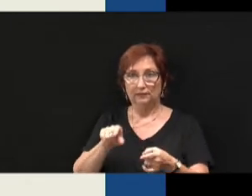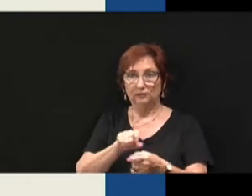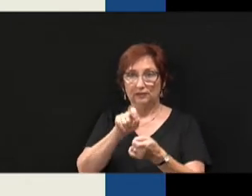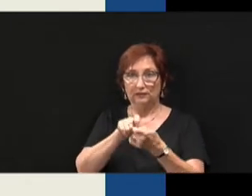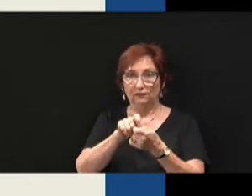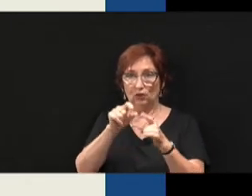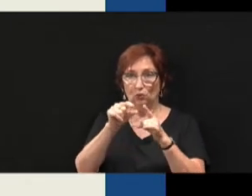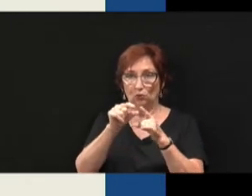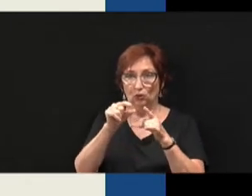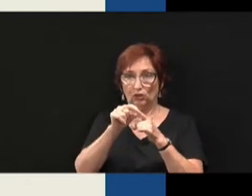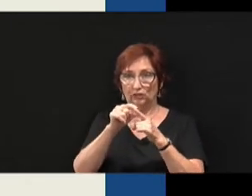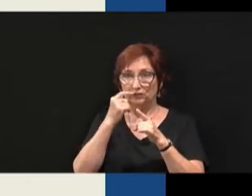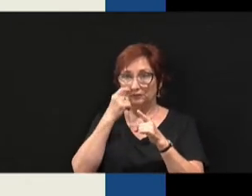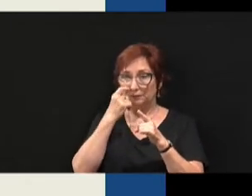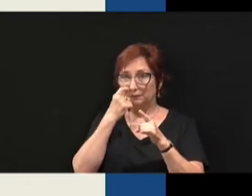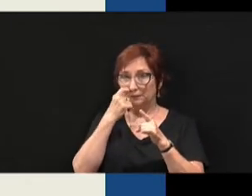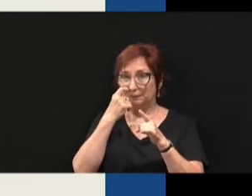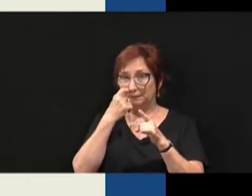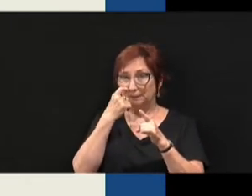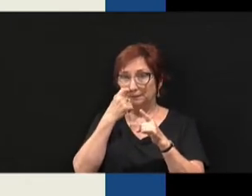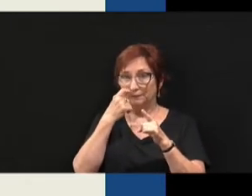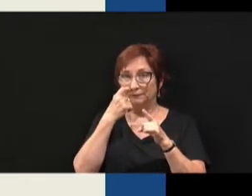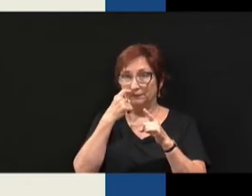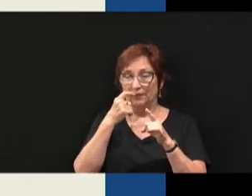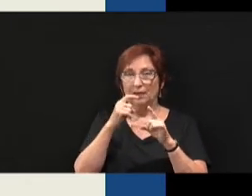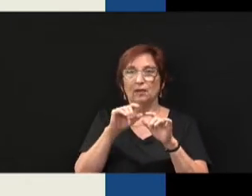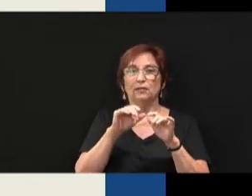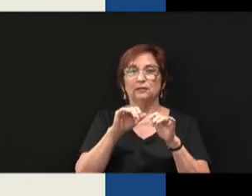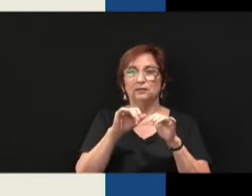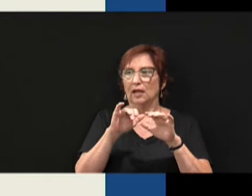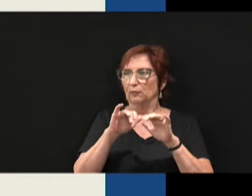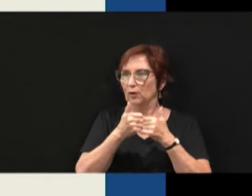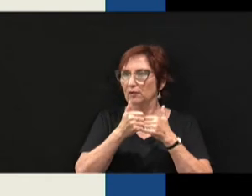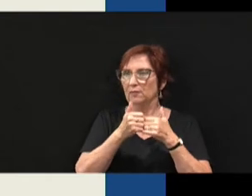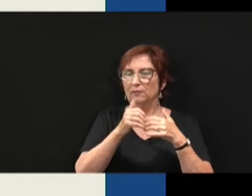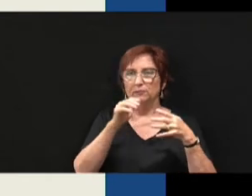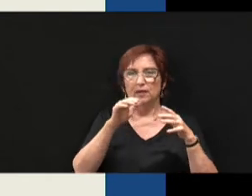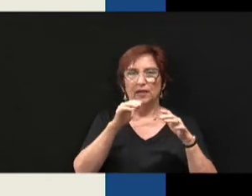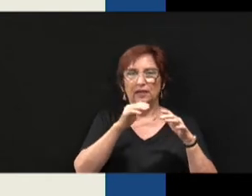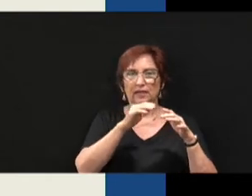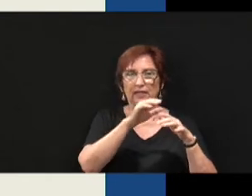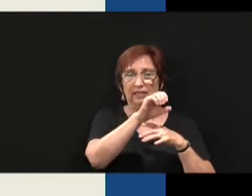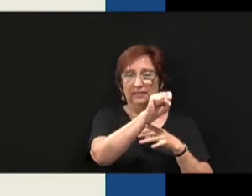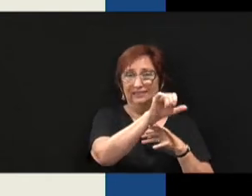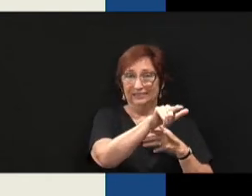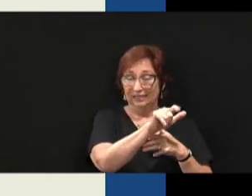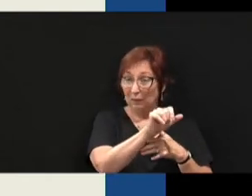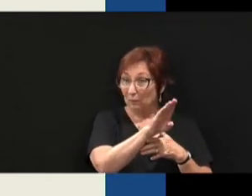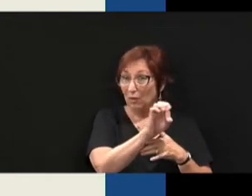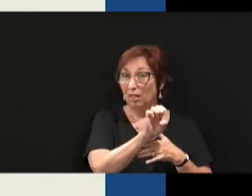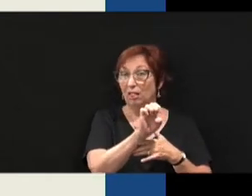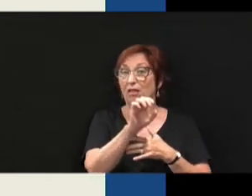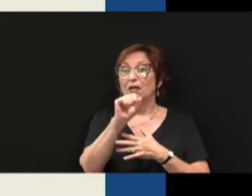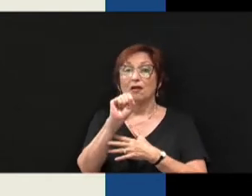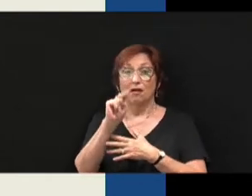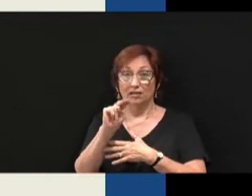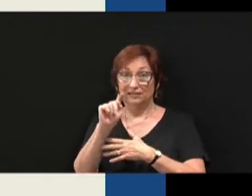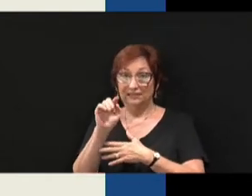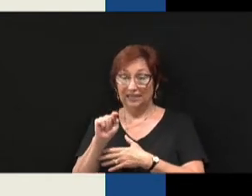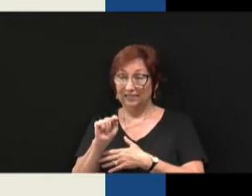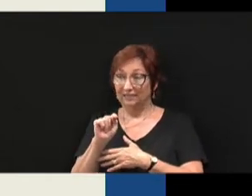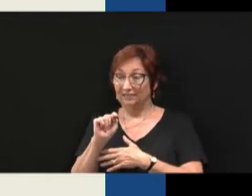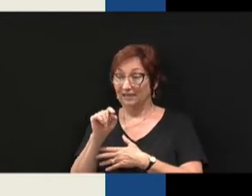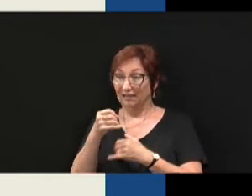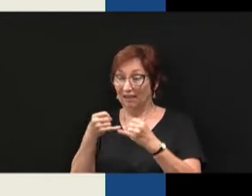up, did I break them up by syllable, onset, rhyme, or phoneme? If I had h,